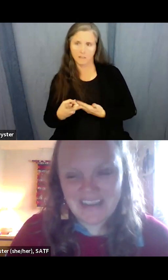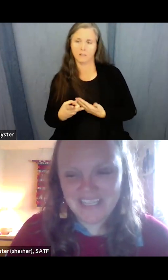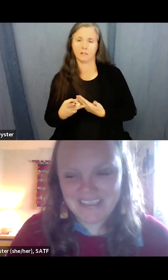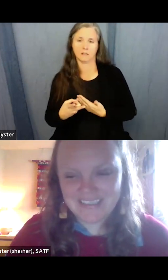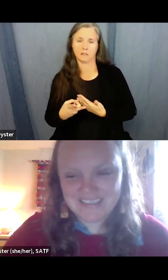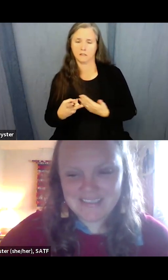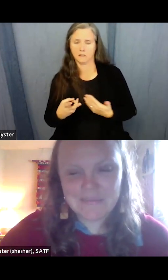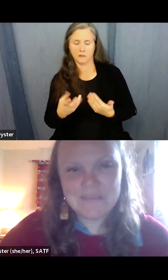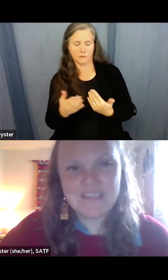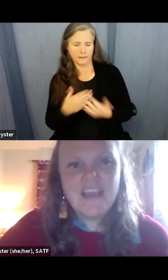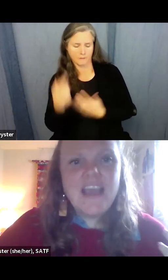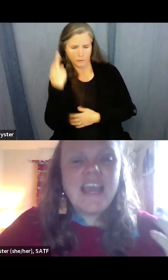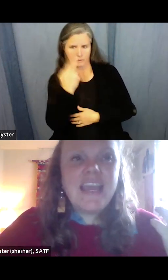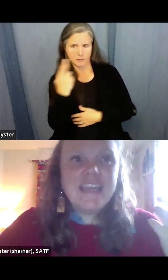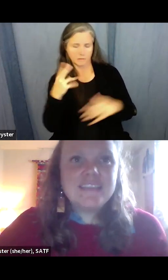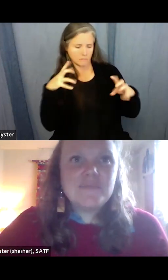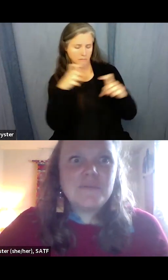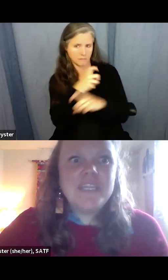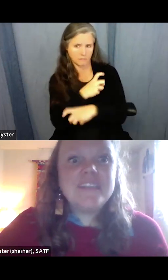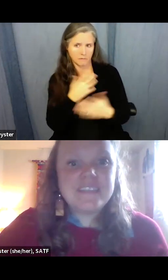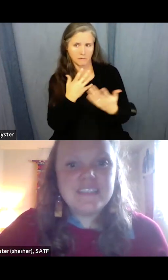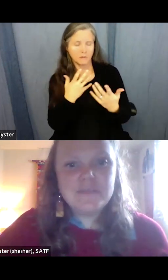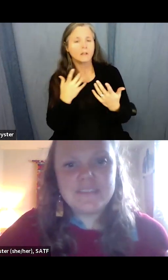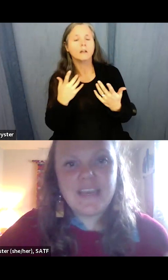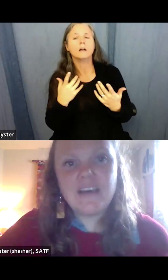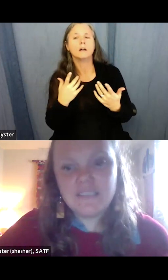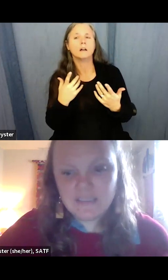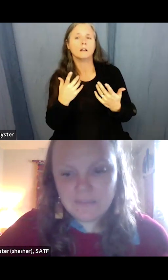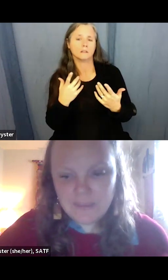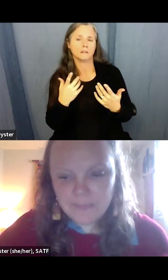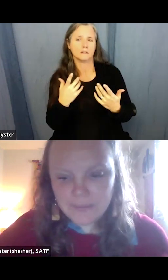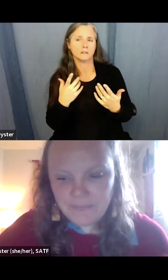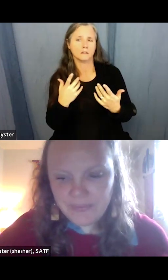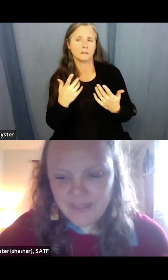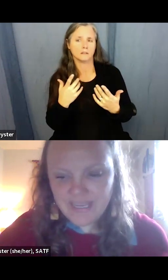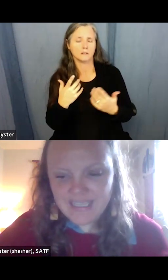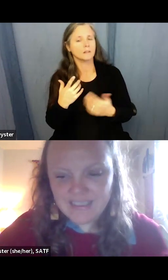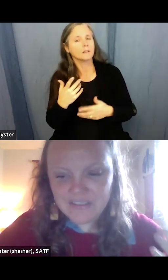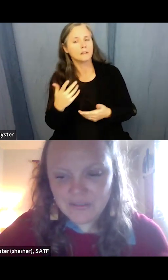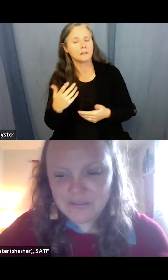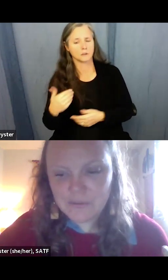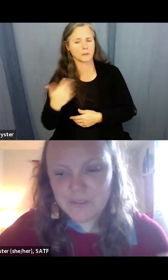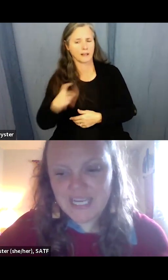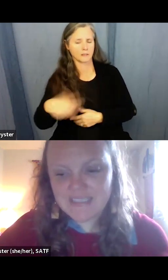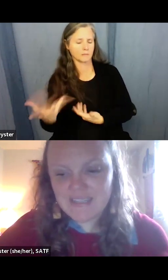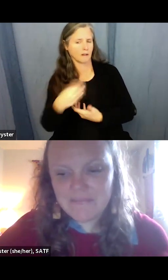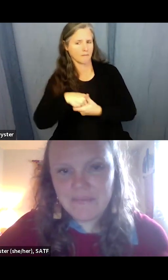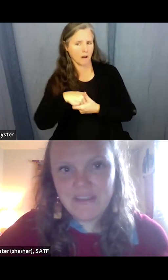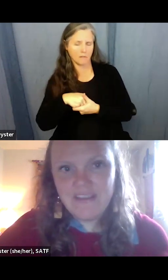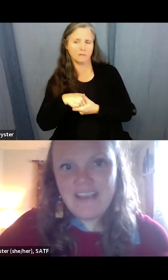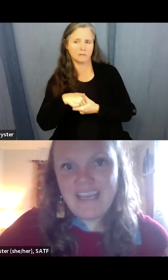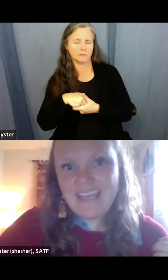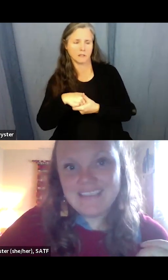support and navigate these systems. And when we continue to tell young people that adults will protect